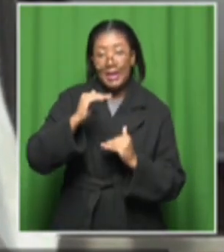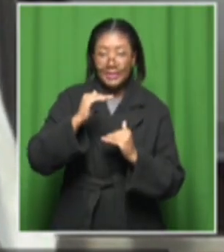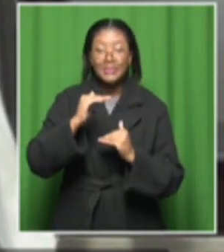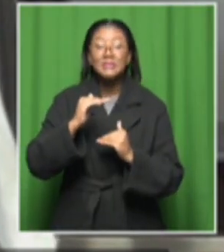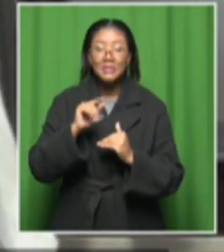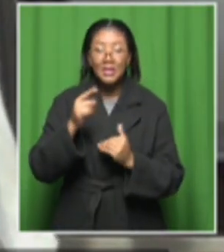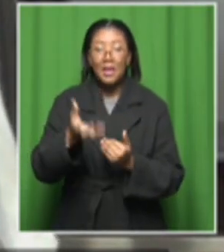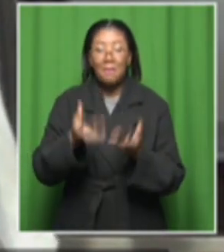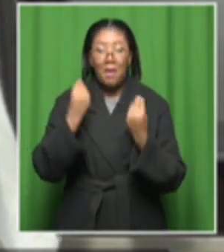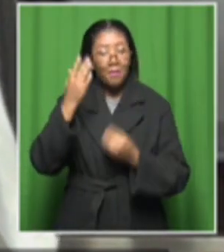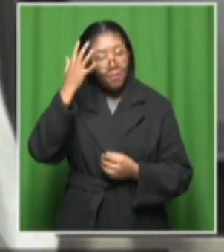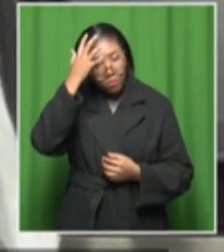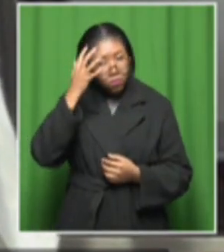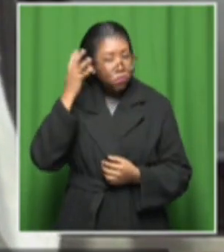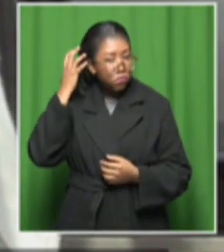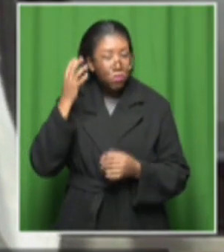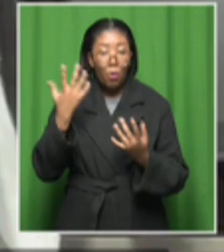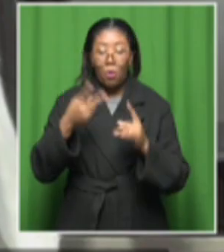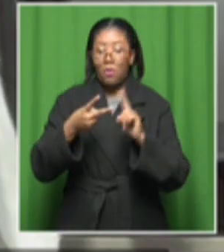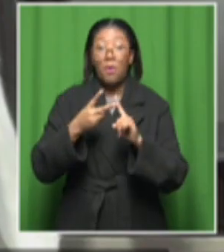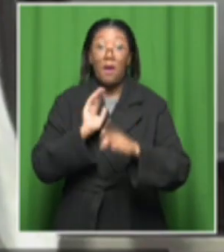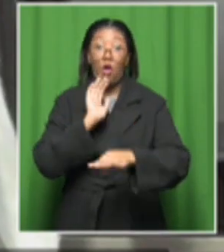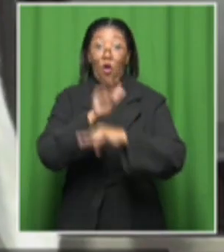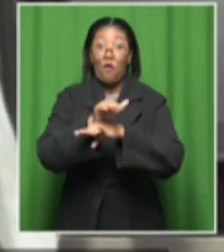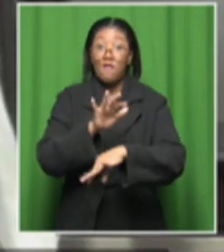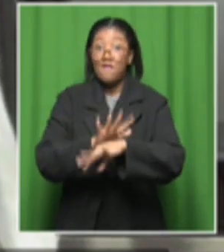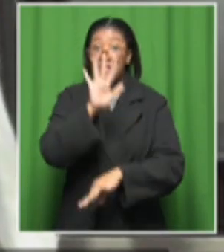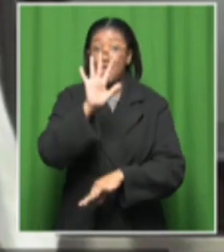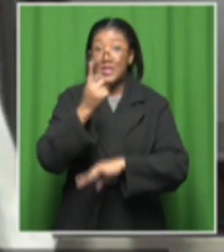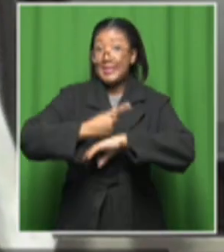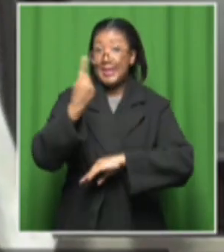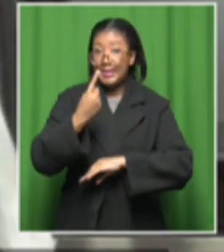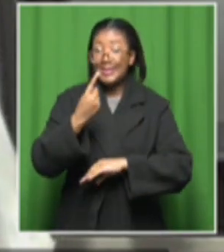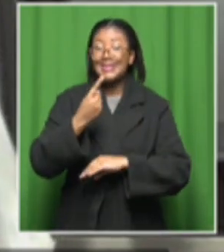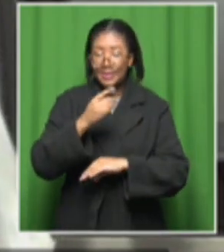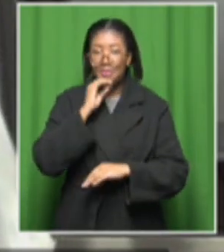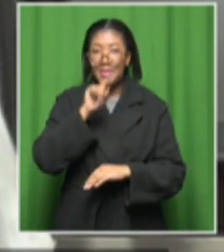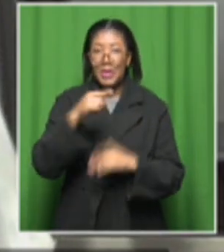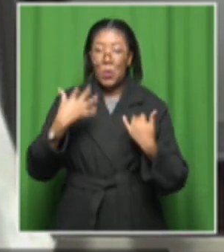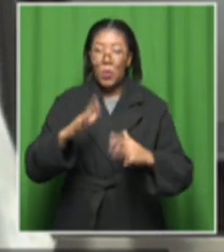headaches. And then chronic if it's more than 15 days, a month of headaches.